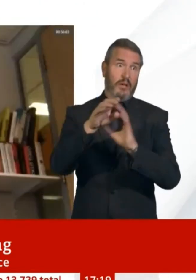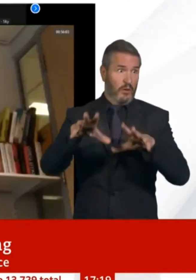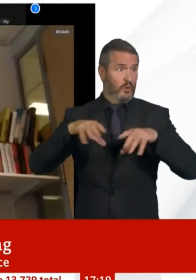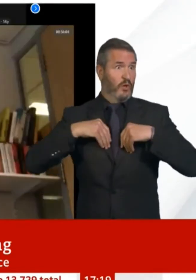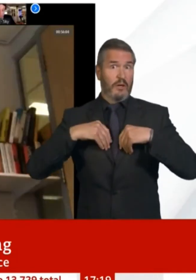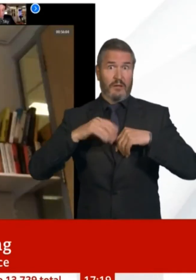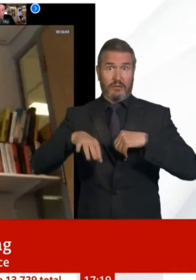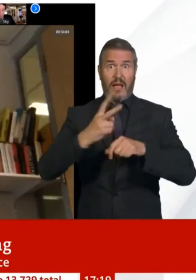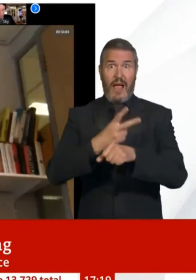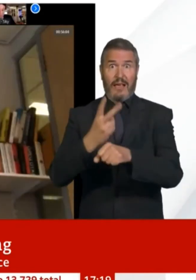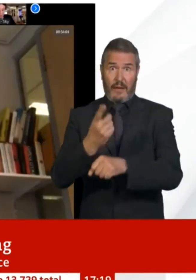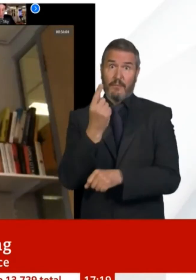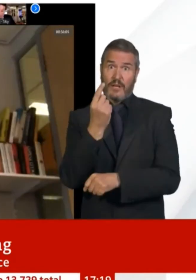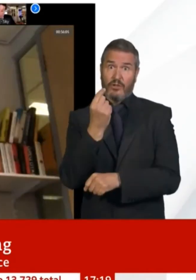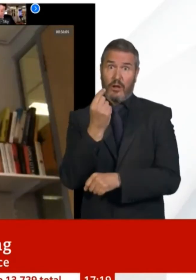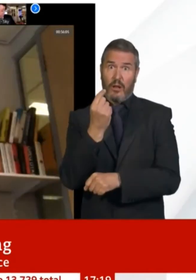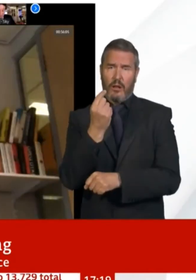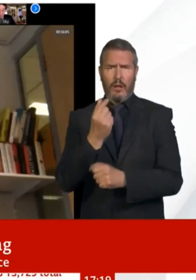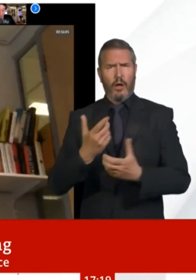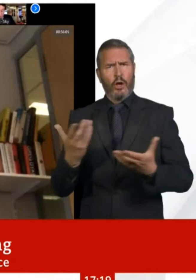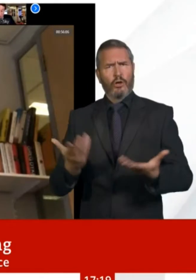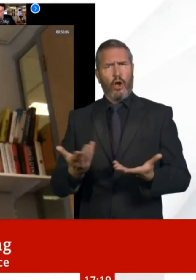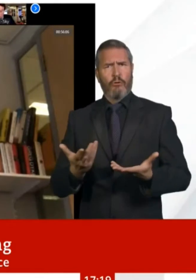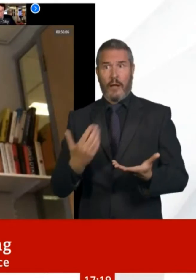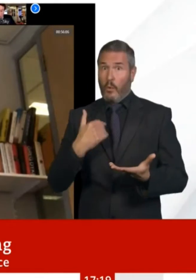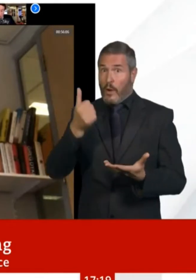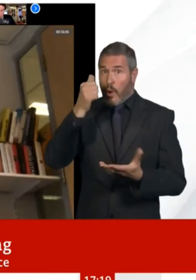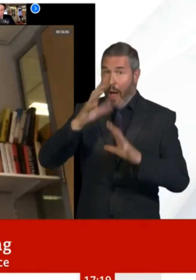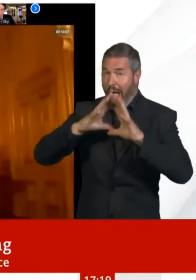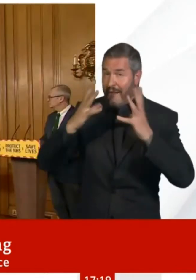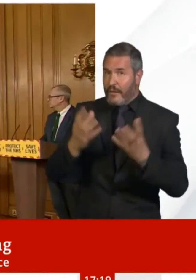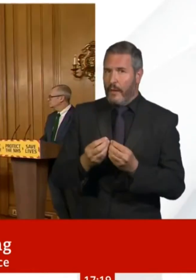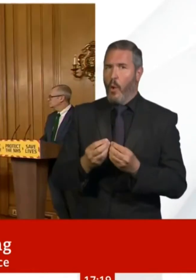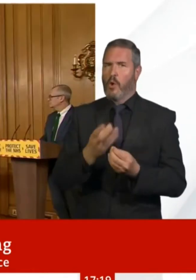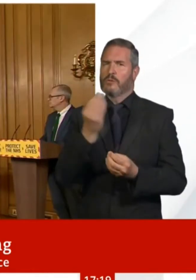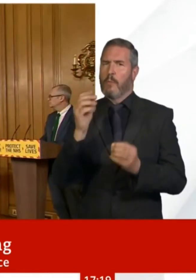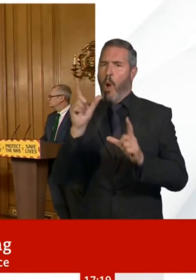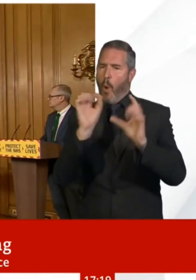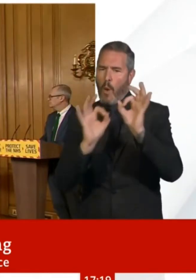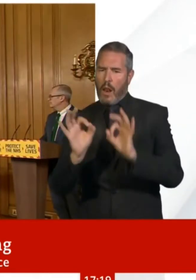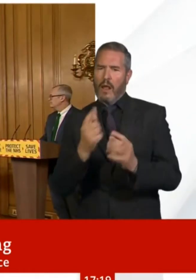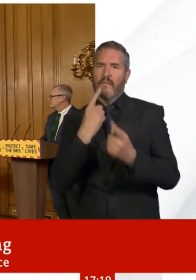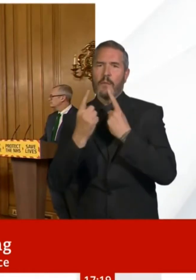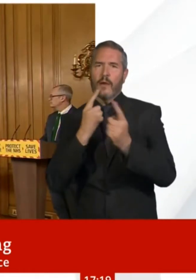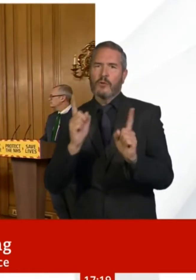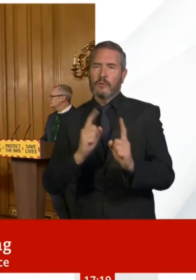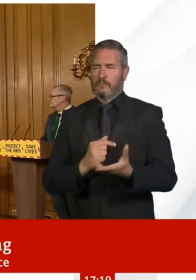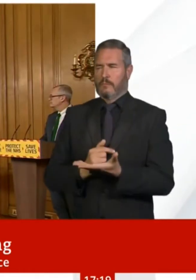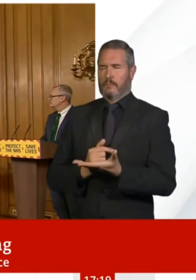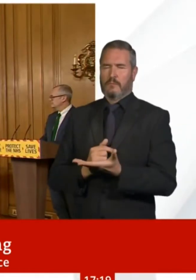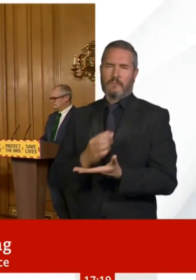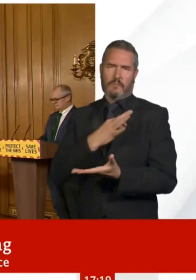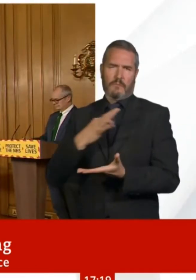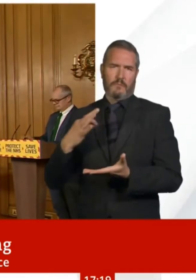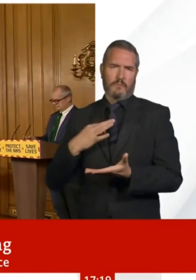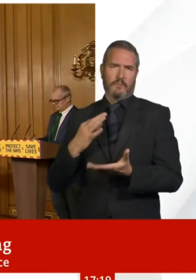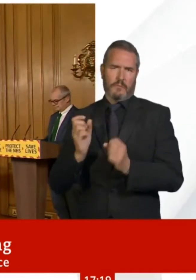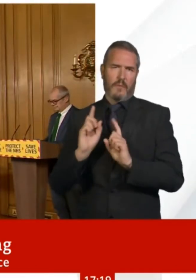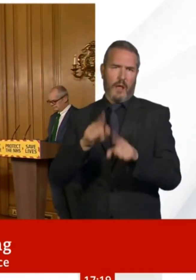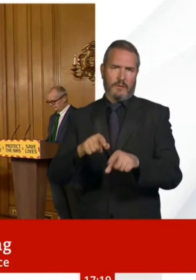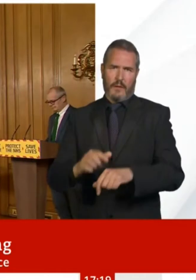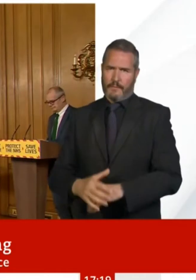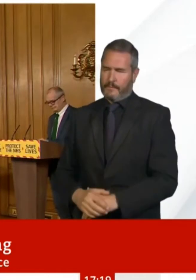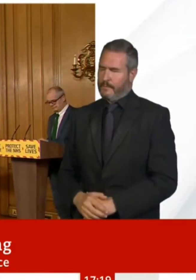in a lockdown situation is? Are we currently flying blind? Thank you, Tom. I'll let Chris address that. Thank you.